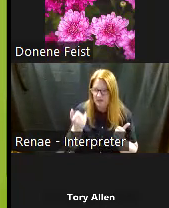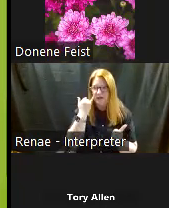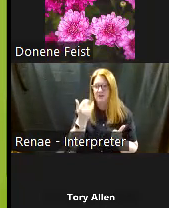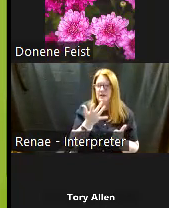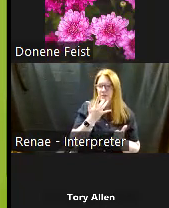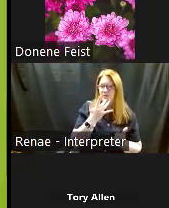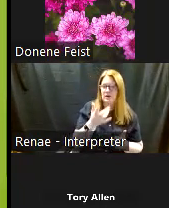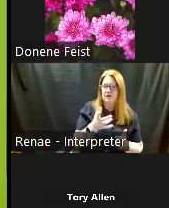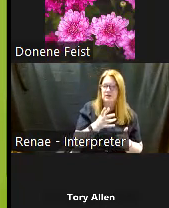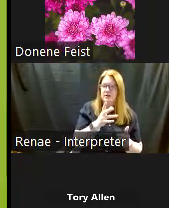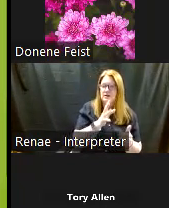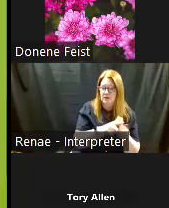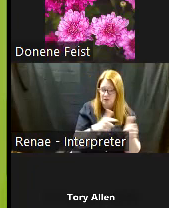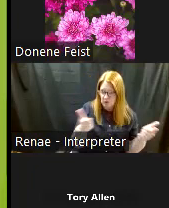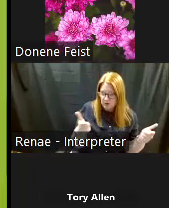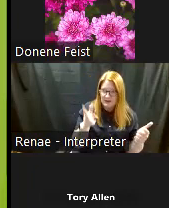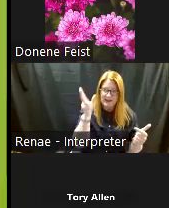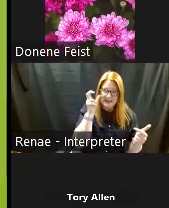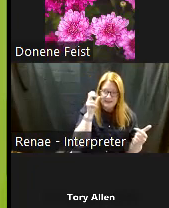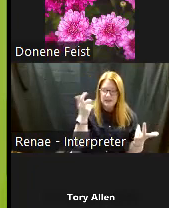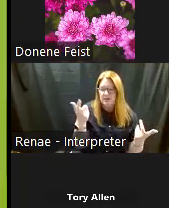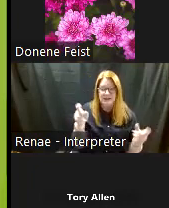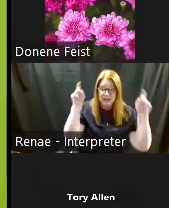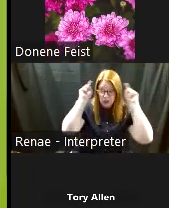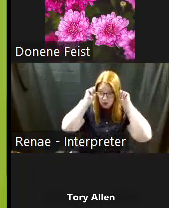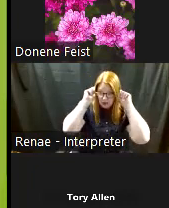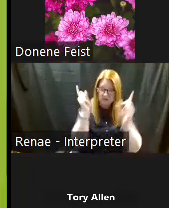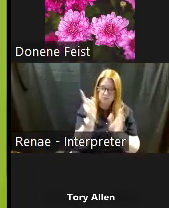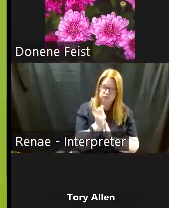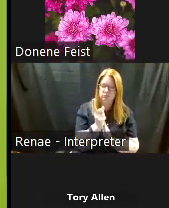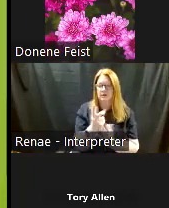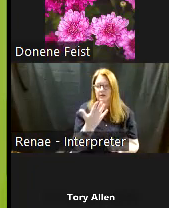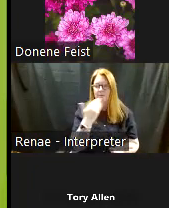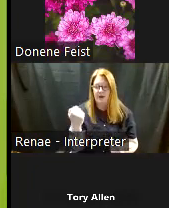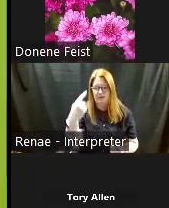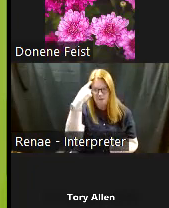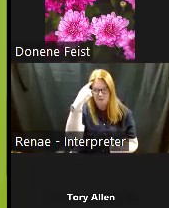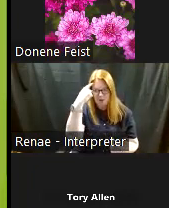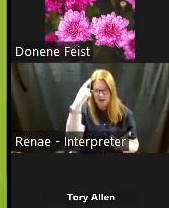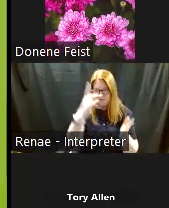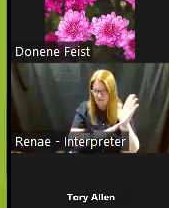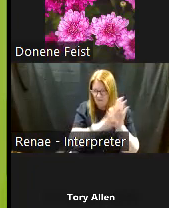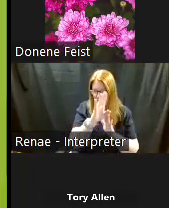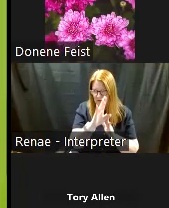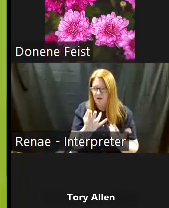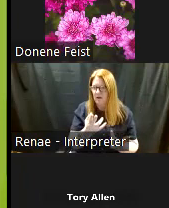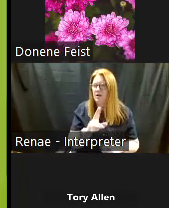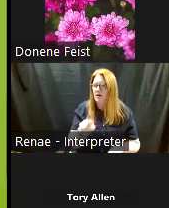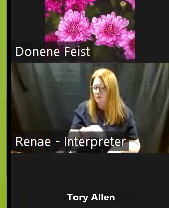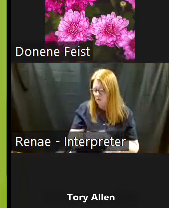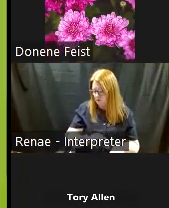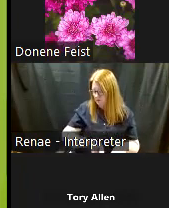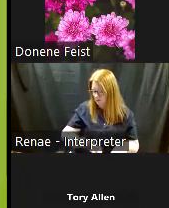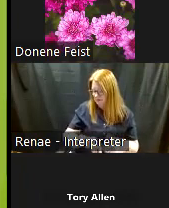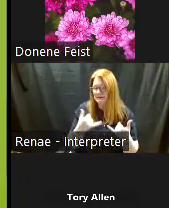listening, the sooner we fit hearing aids, just the better it's going to be for baby's brain development. And of course, we'll still see